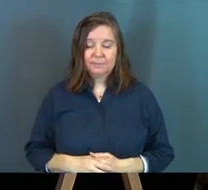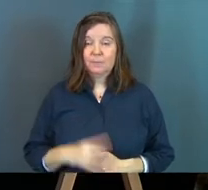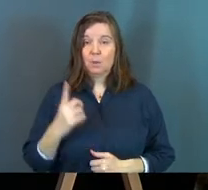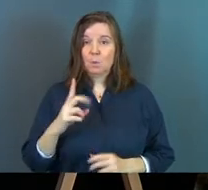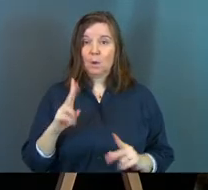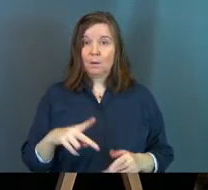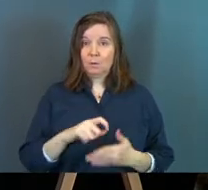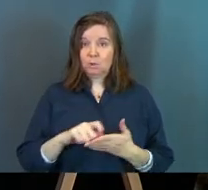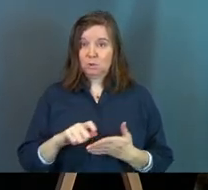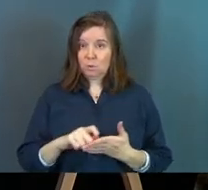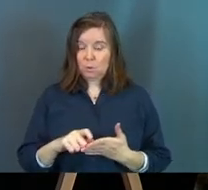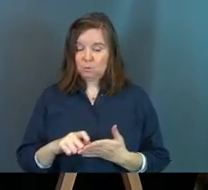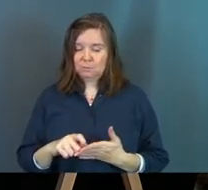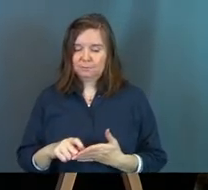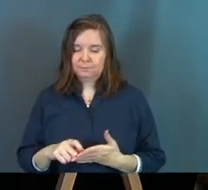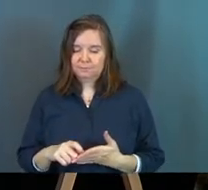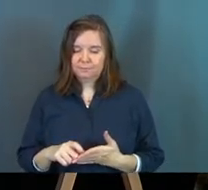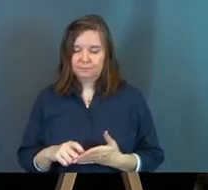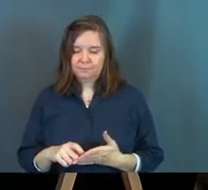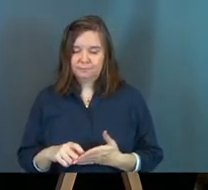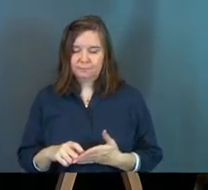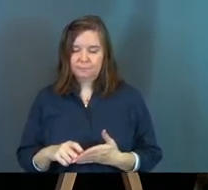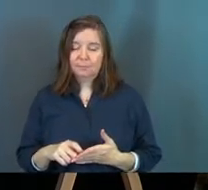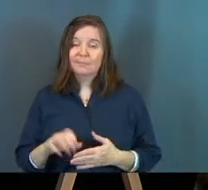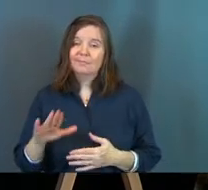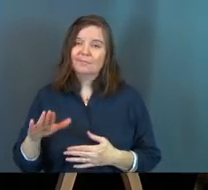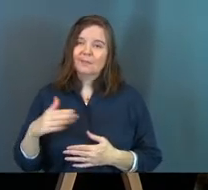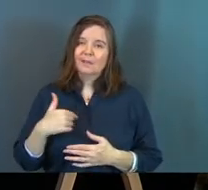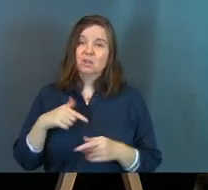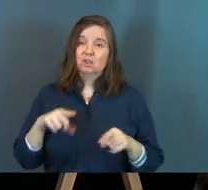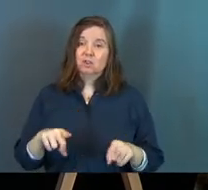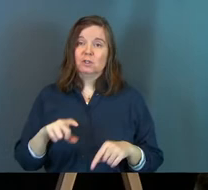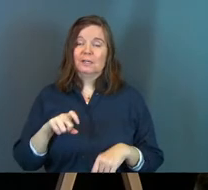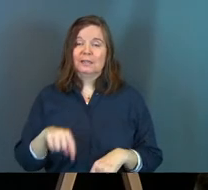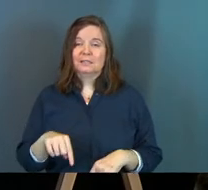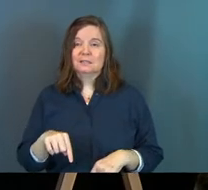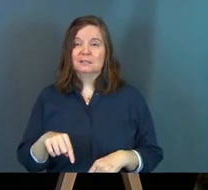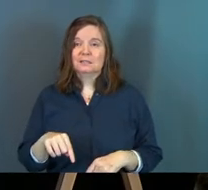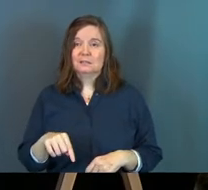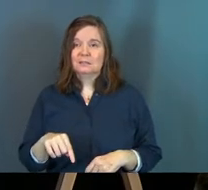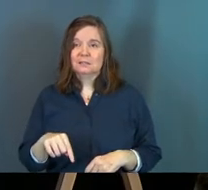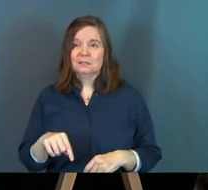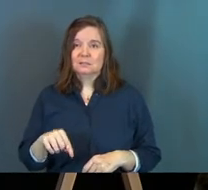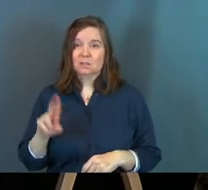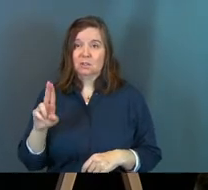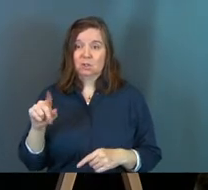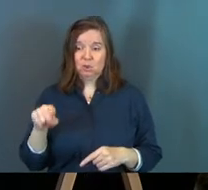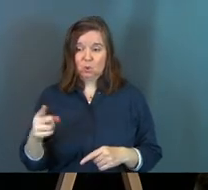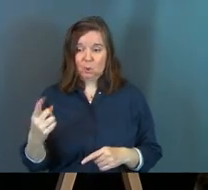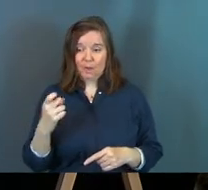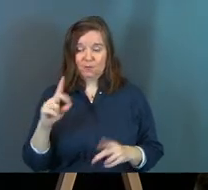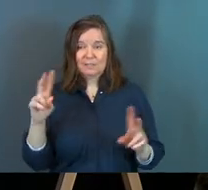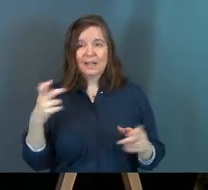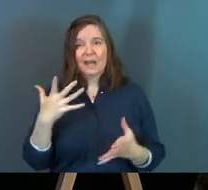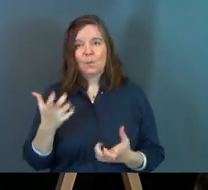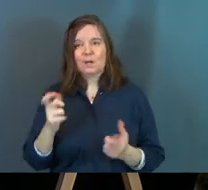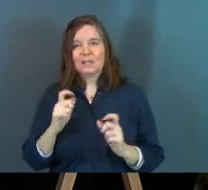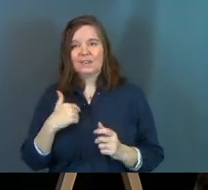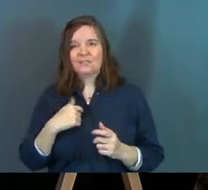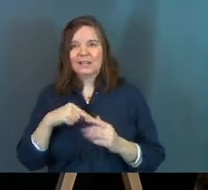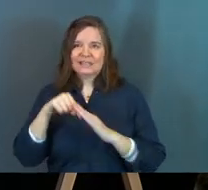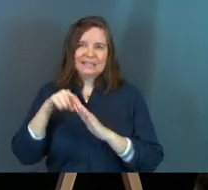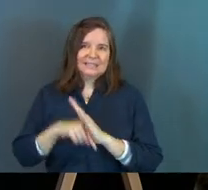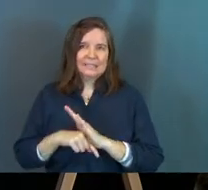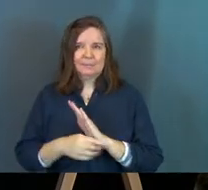One person wrote, they said, "You know what, Pastor, during this You Ask For It series, I'd like you to give us the